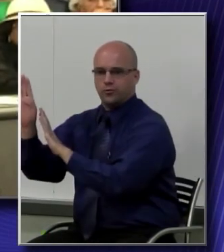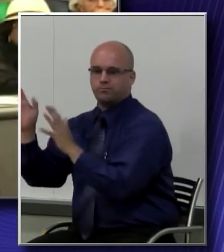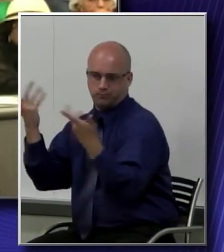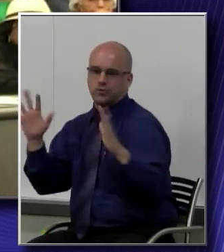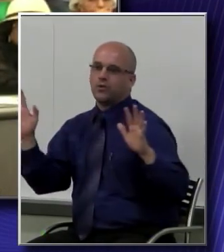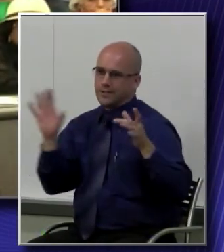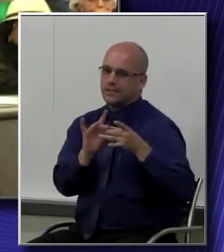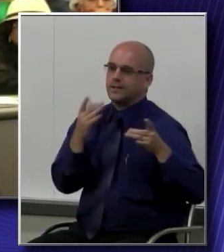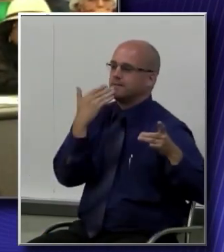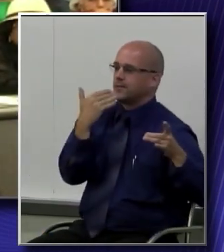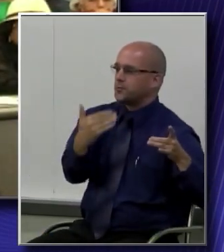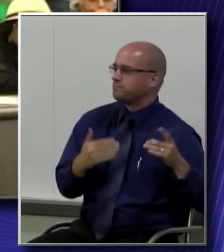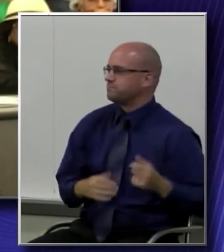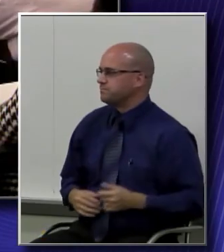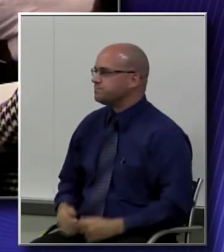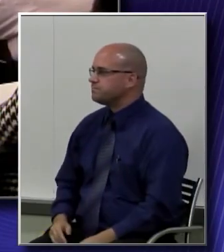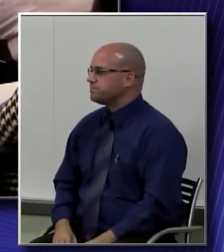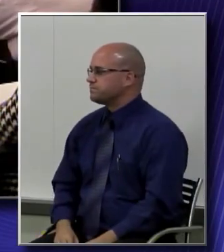Thank you.